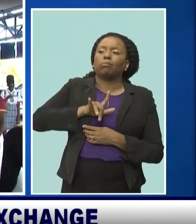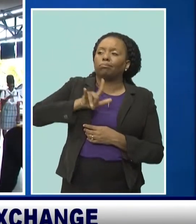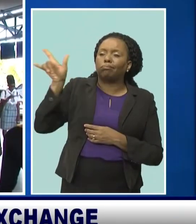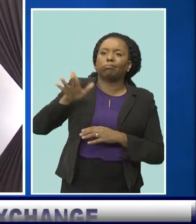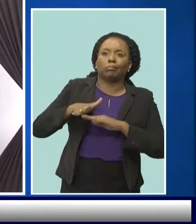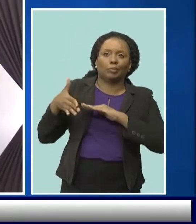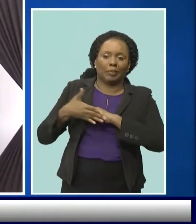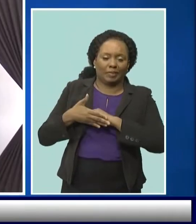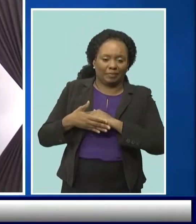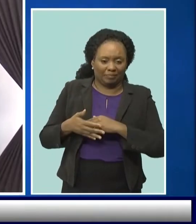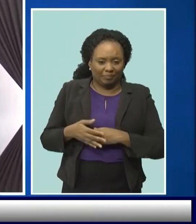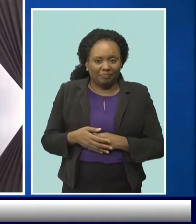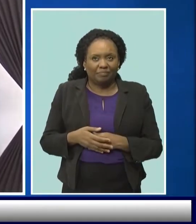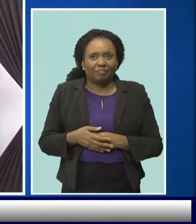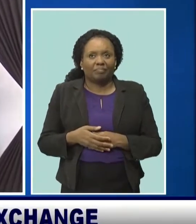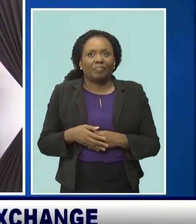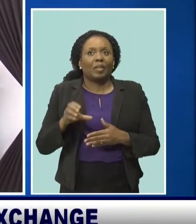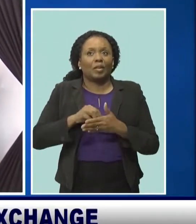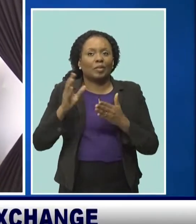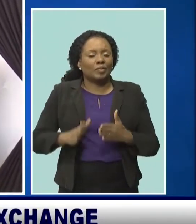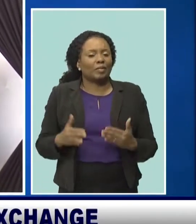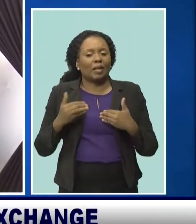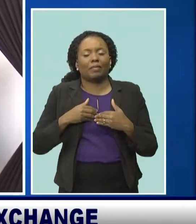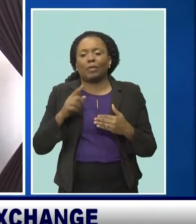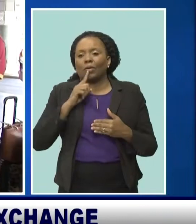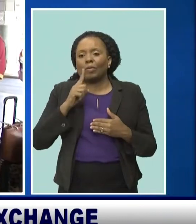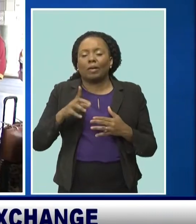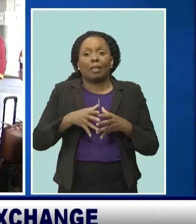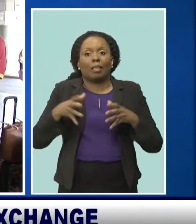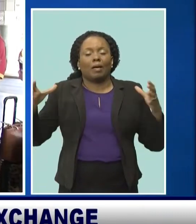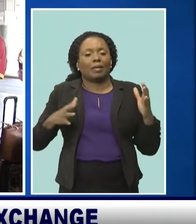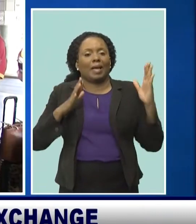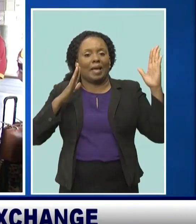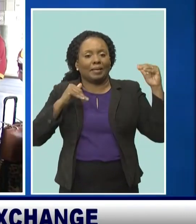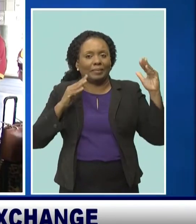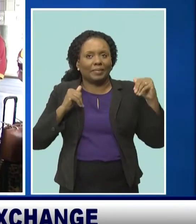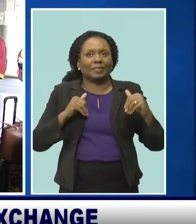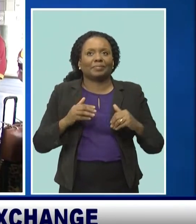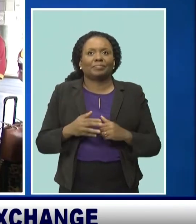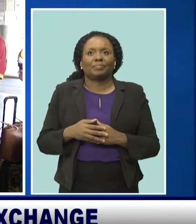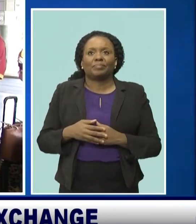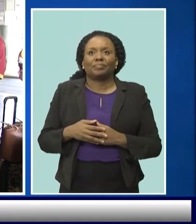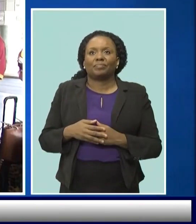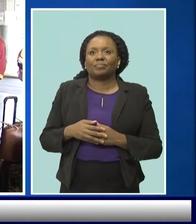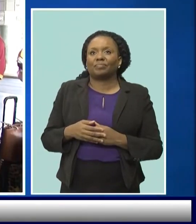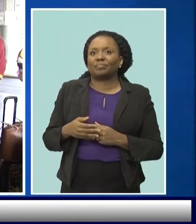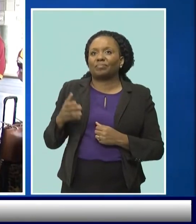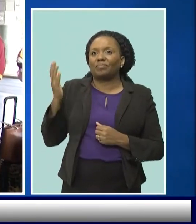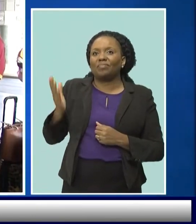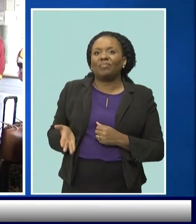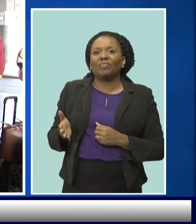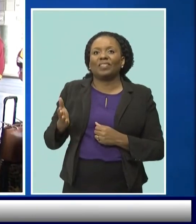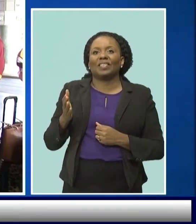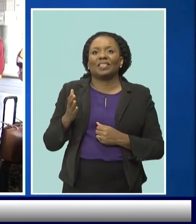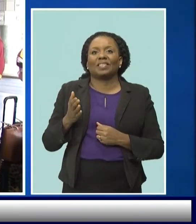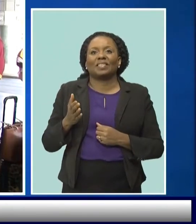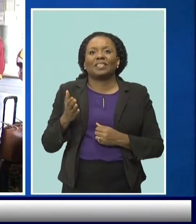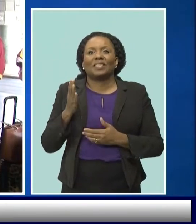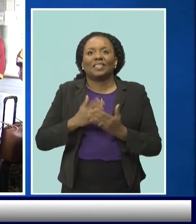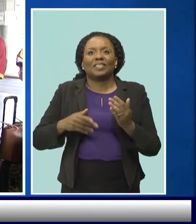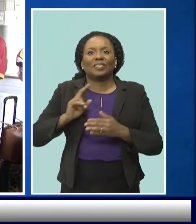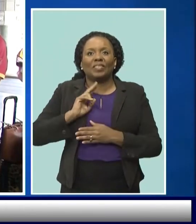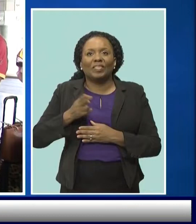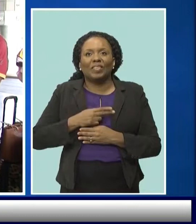should visit. The students have high expectations. Some of us who are a bit athletic, we get to see the Jamaican